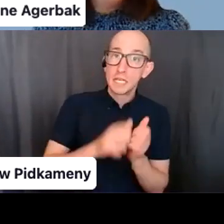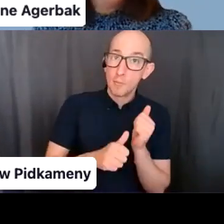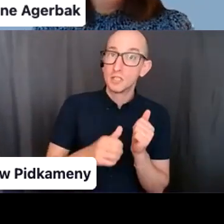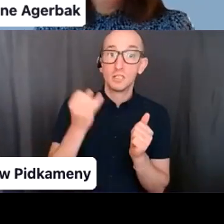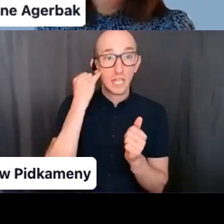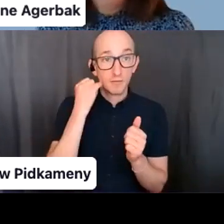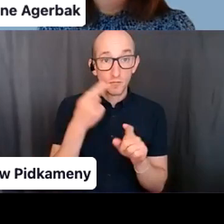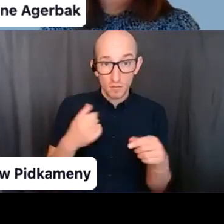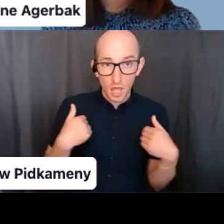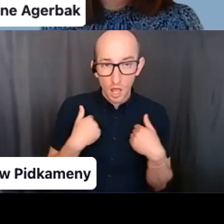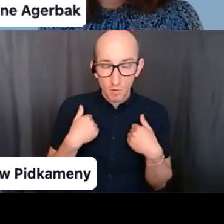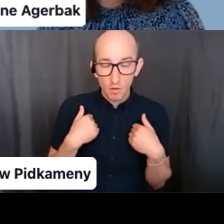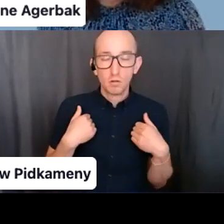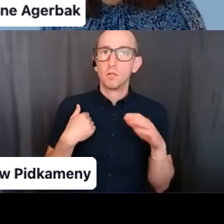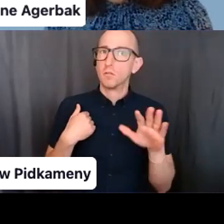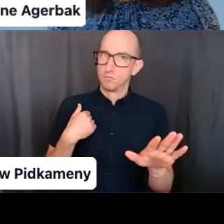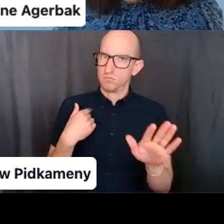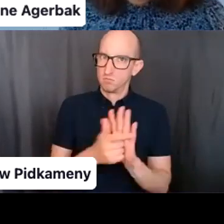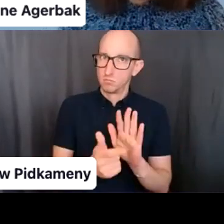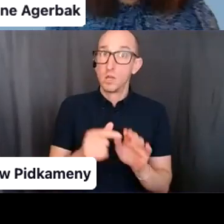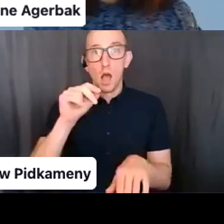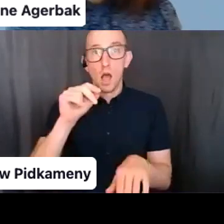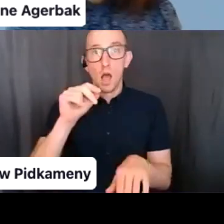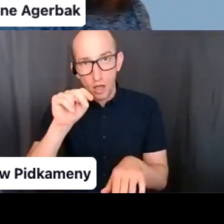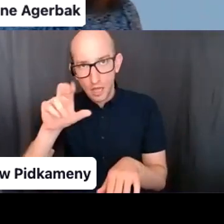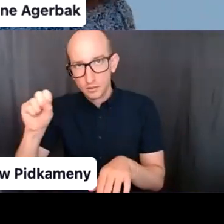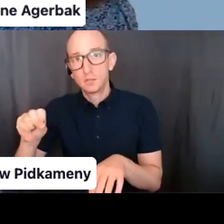for damage caused by service animals.